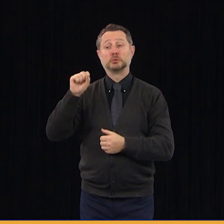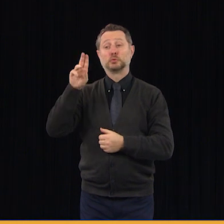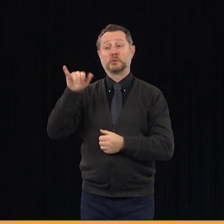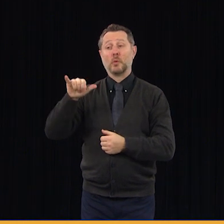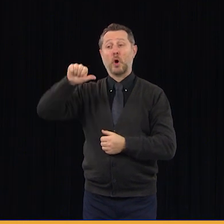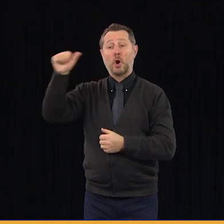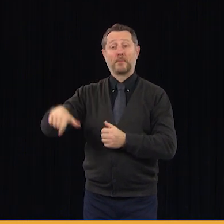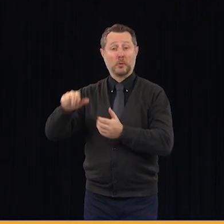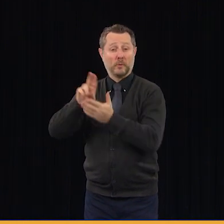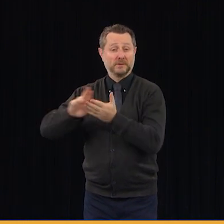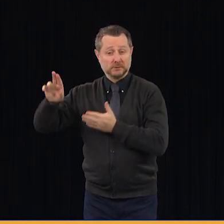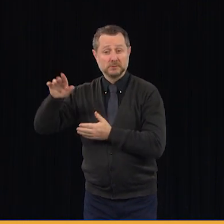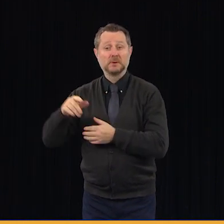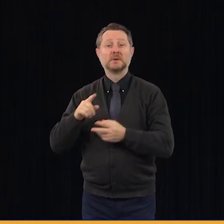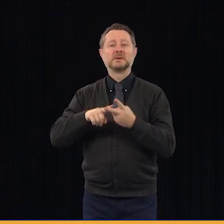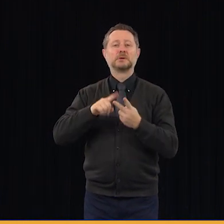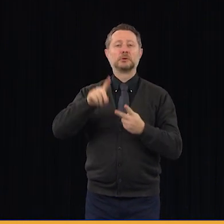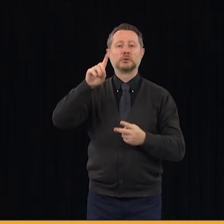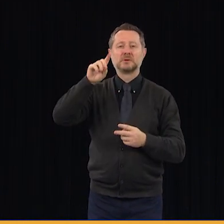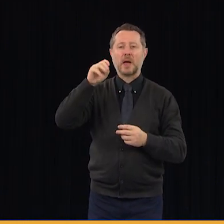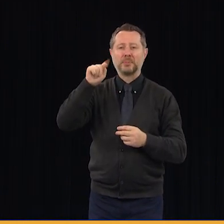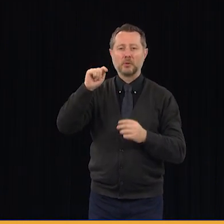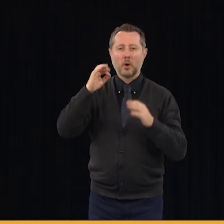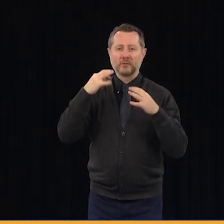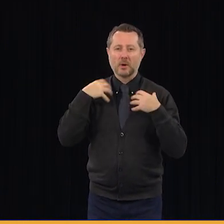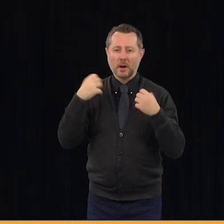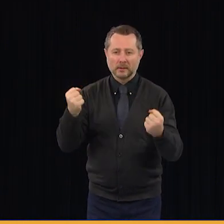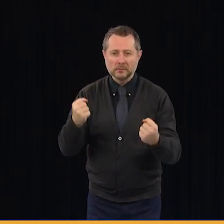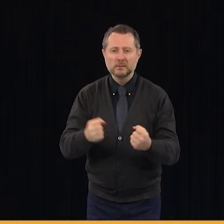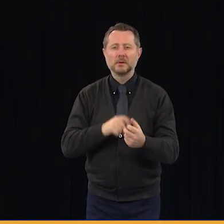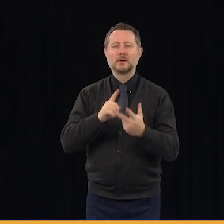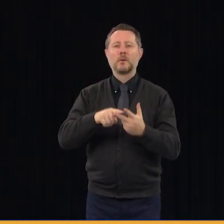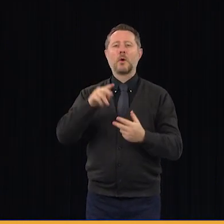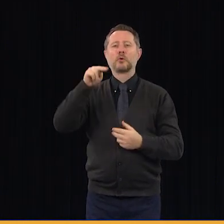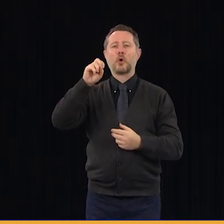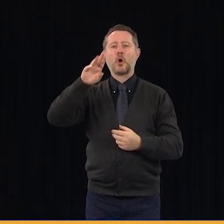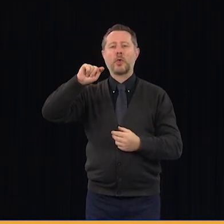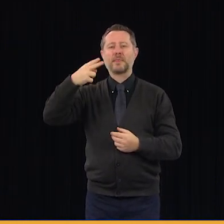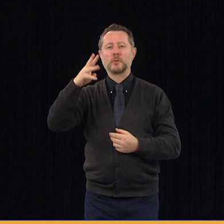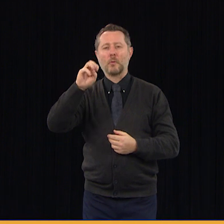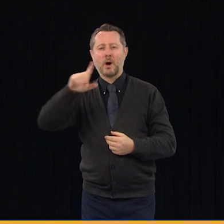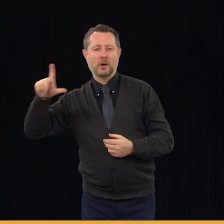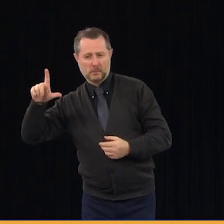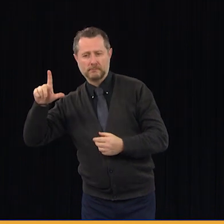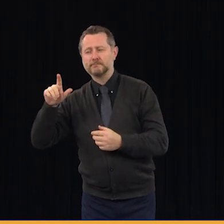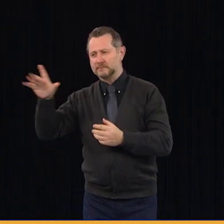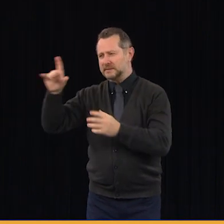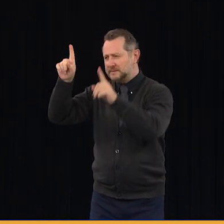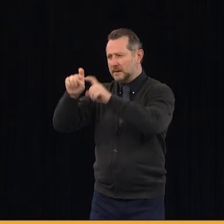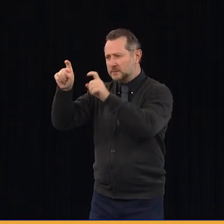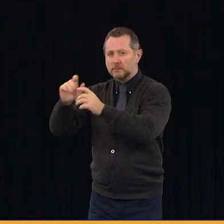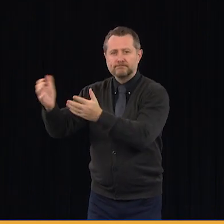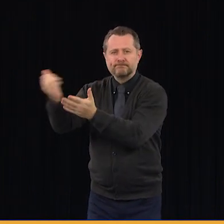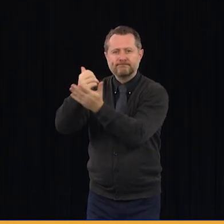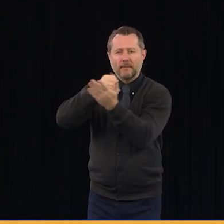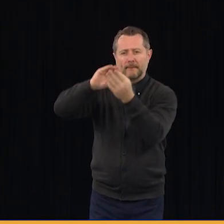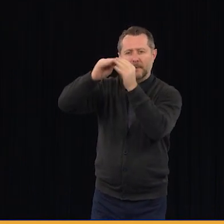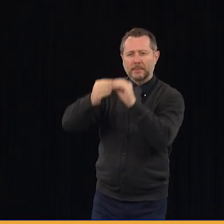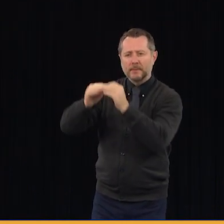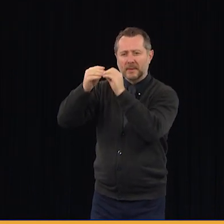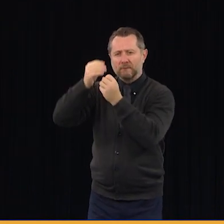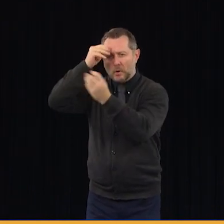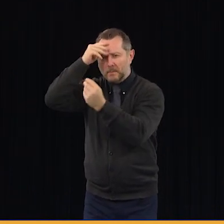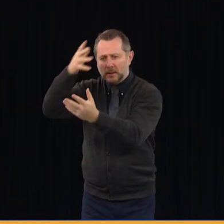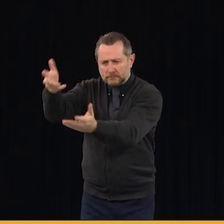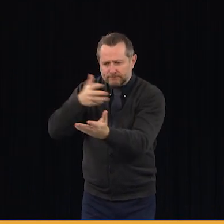Department of Health, Northwell, collect the test results, but also collect the information that we need to come up with policies